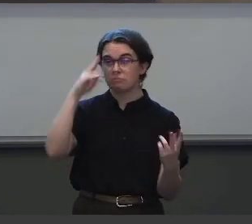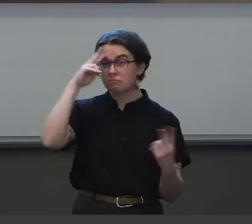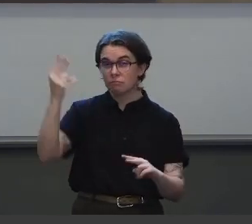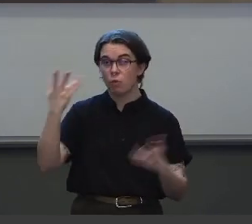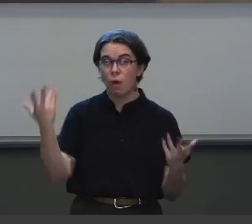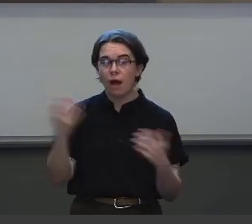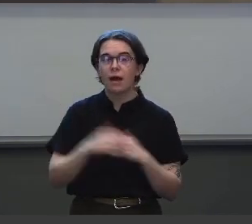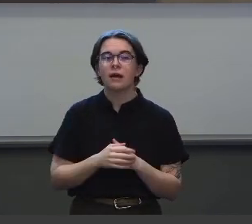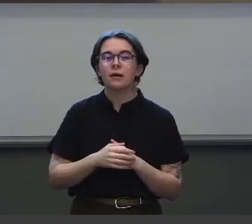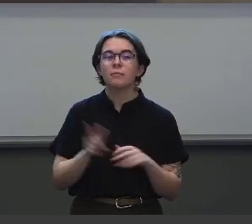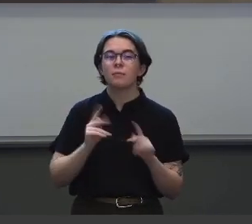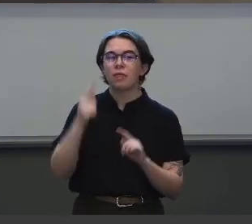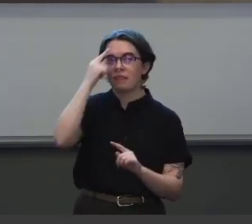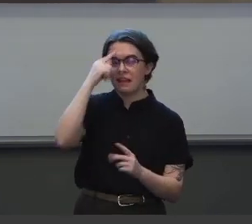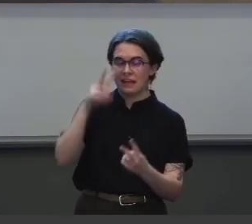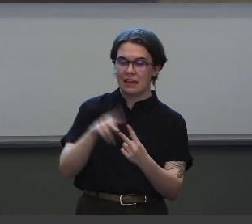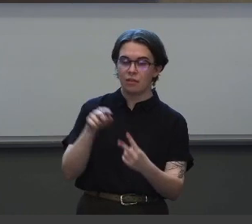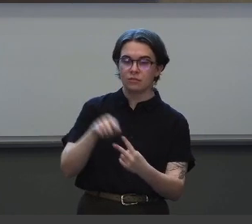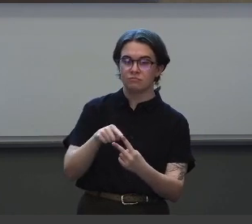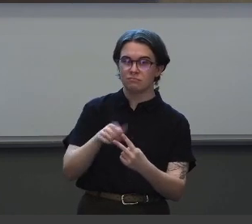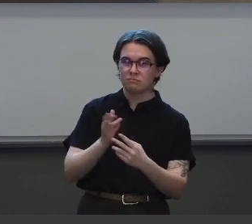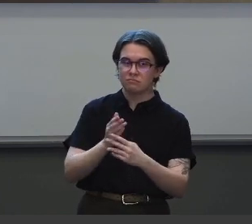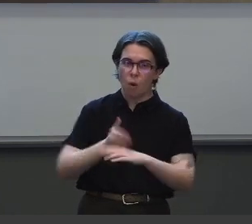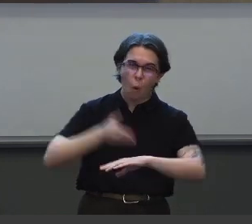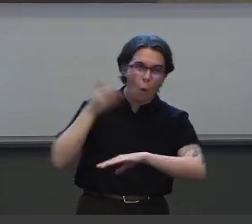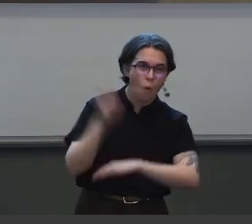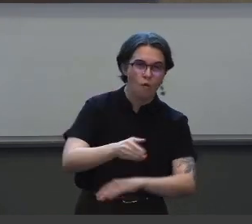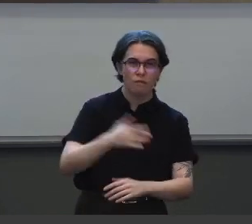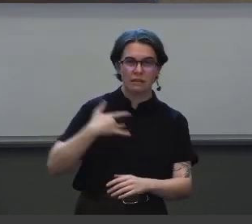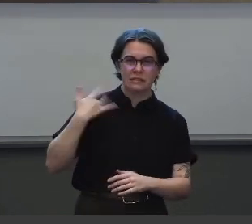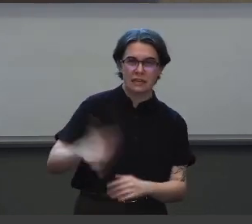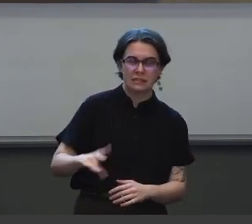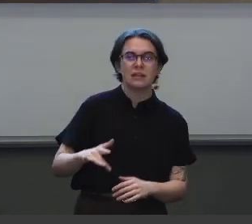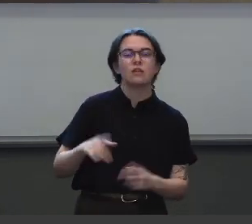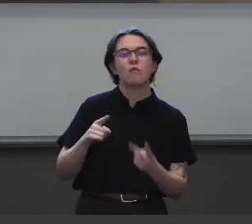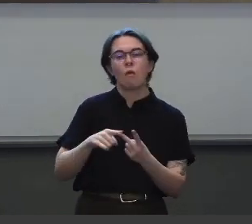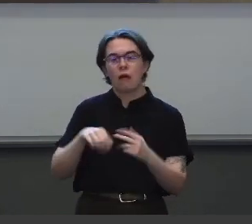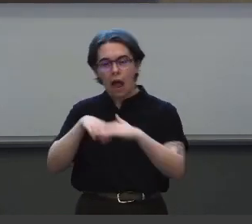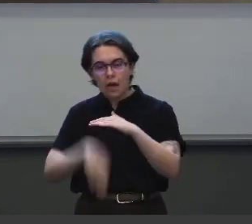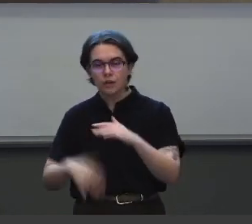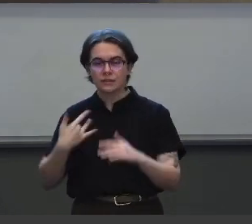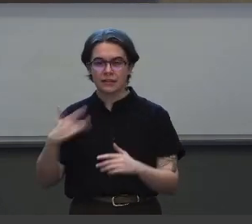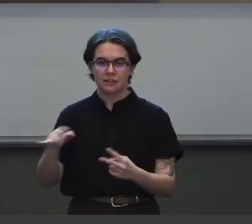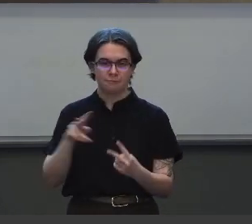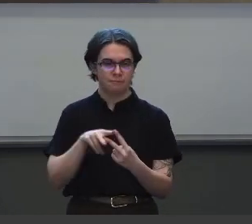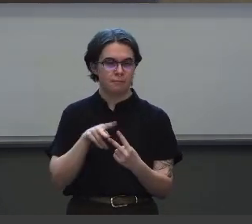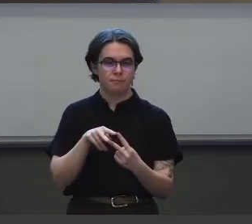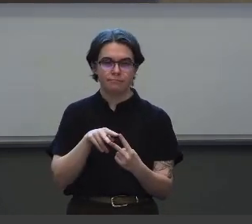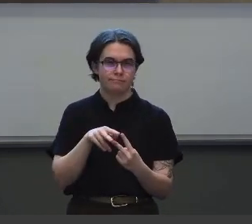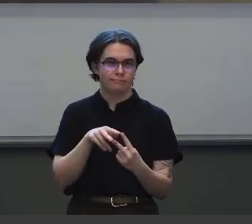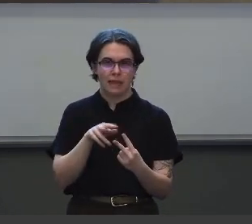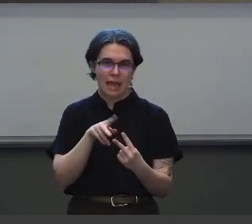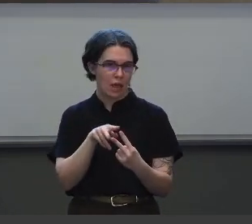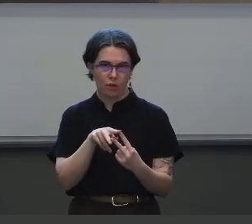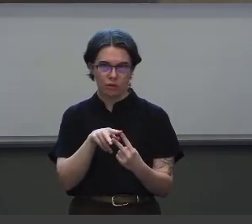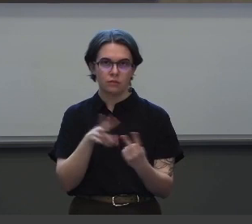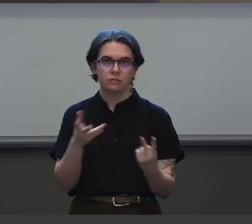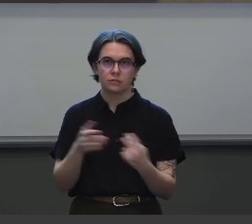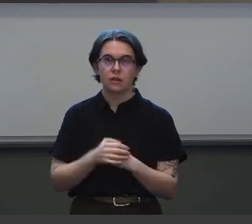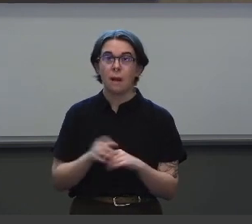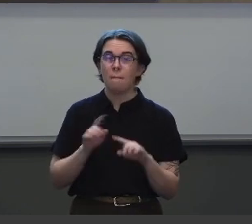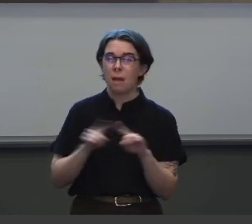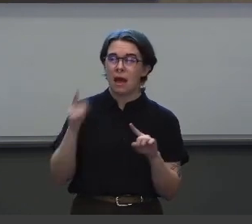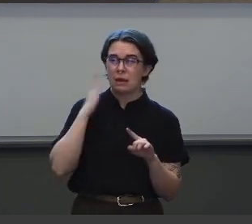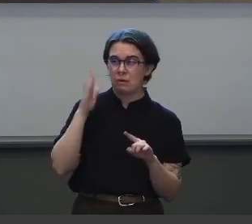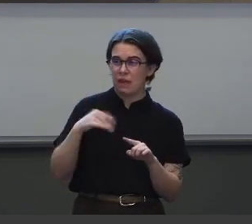are either oversensitive or undersensitive to sensory information. Instead, what recent research suggests